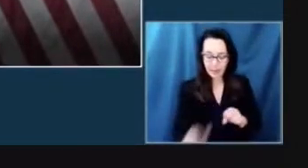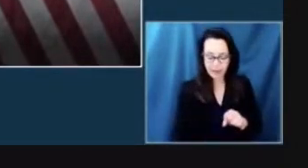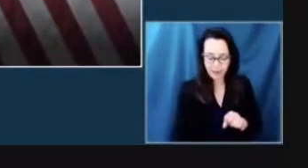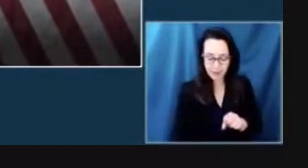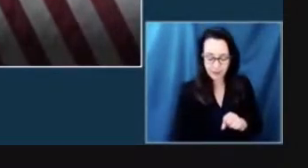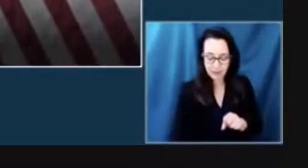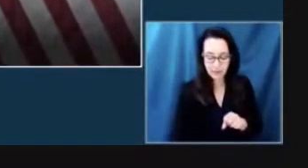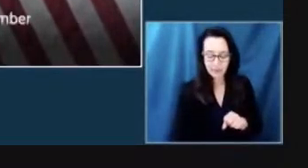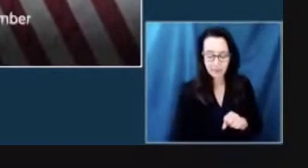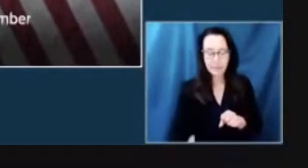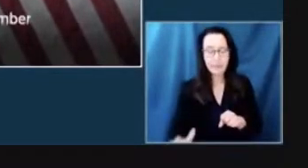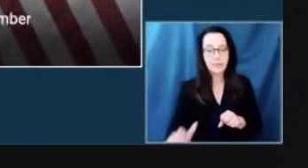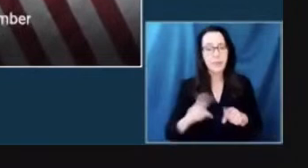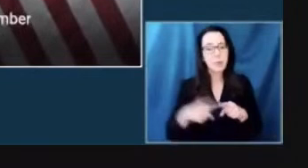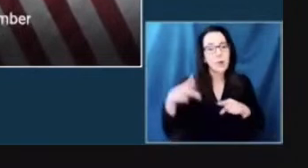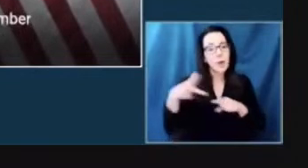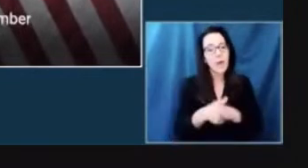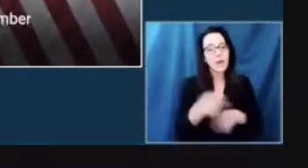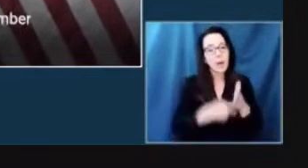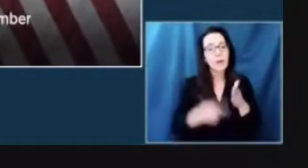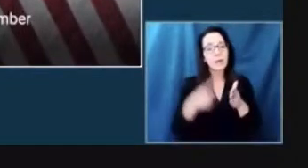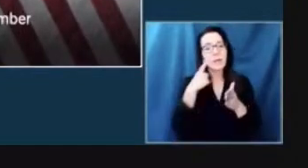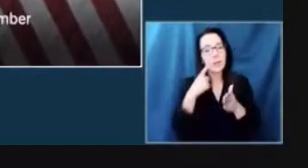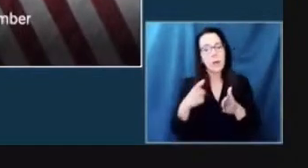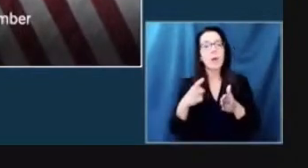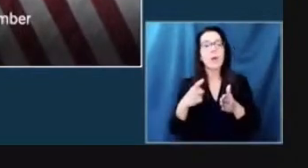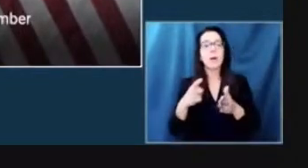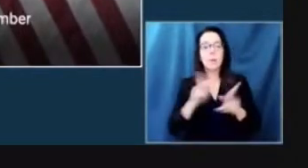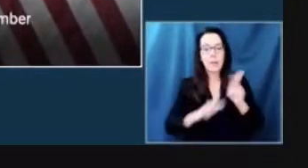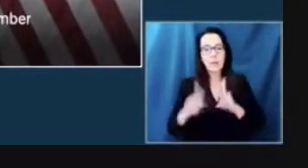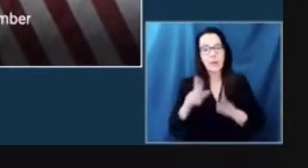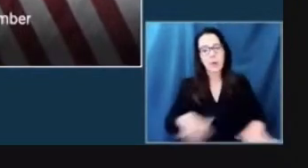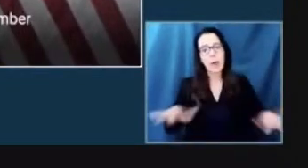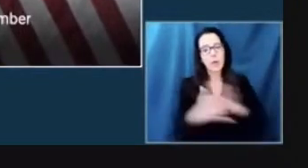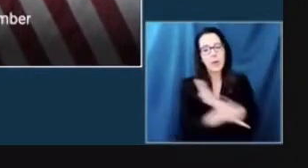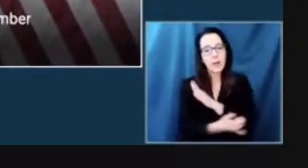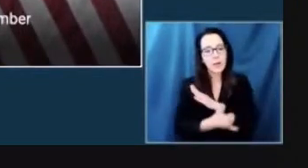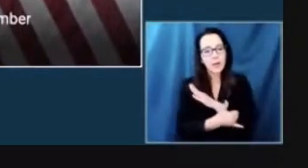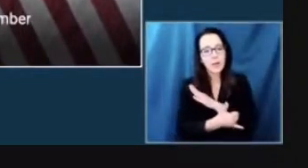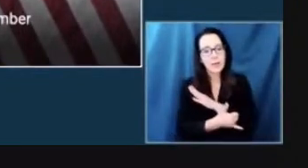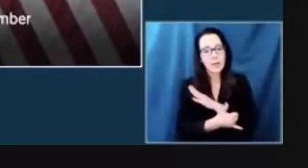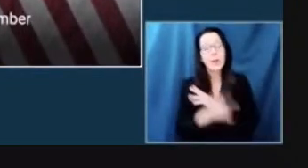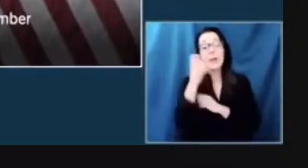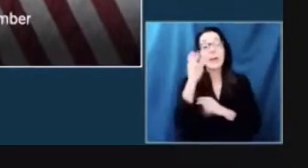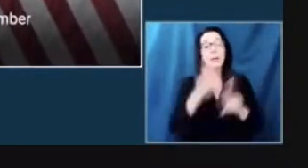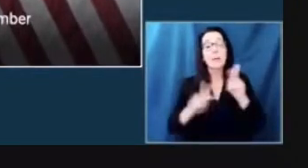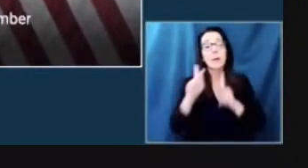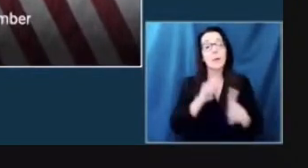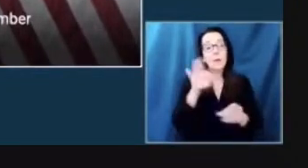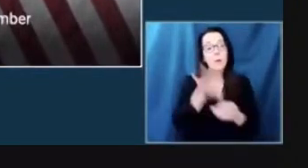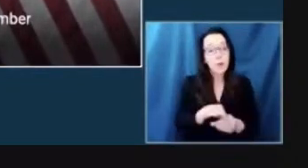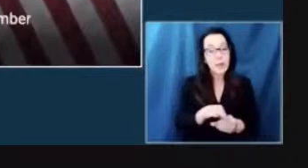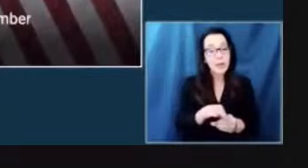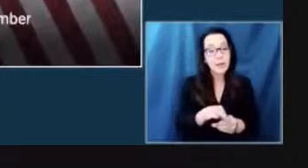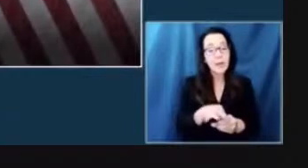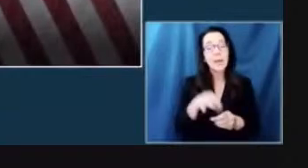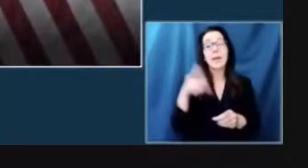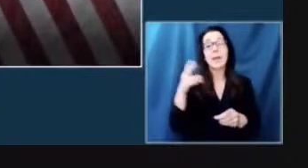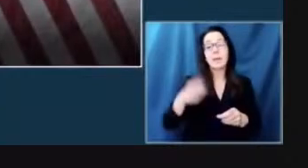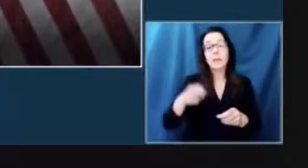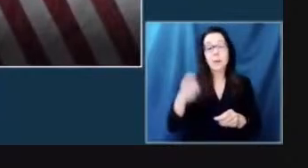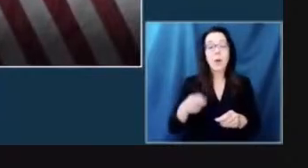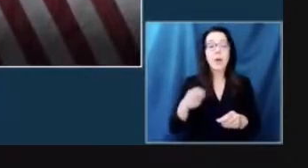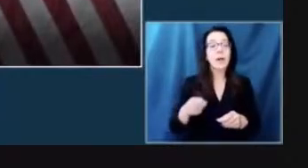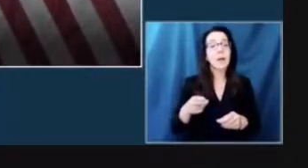our country. Because people voted, we have put an historic number of Black women on the federal bench,